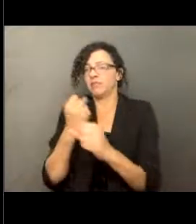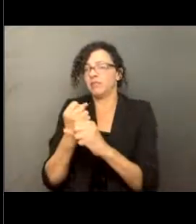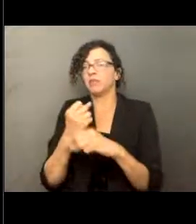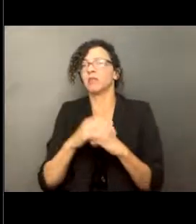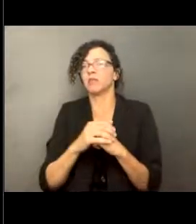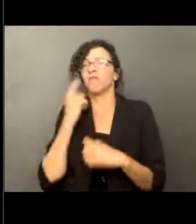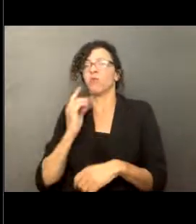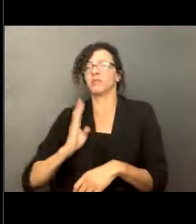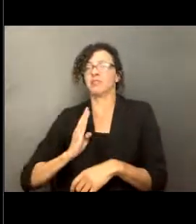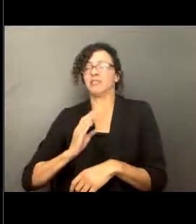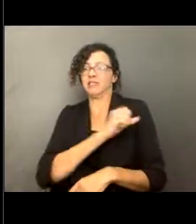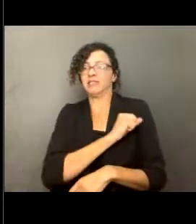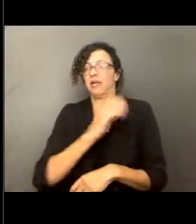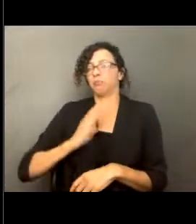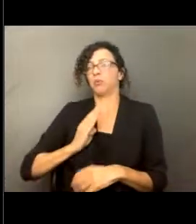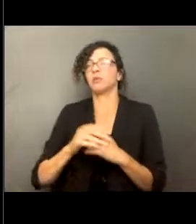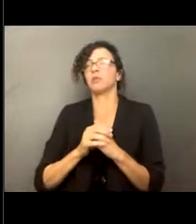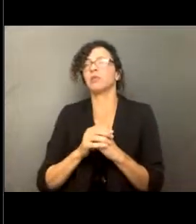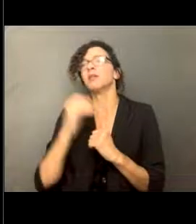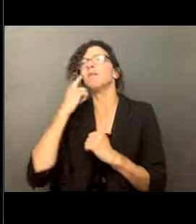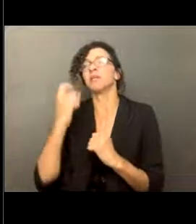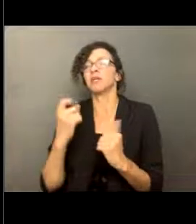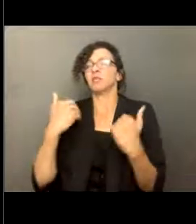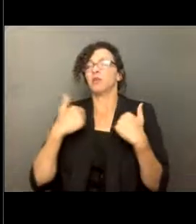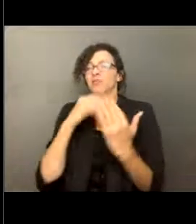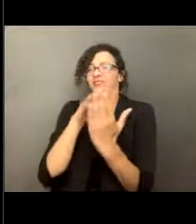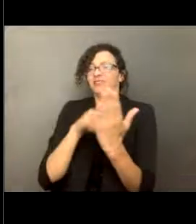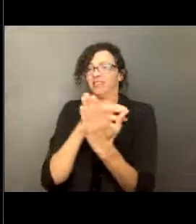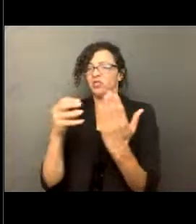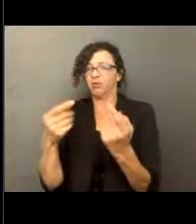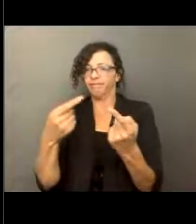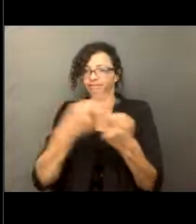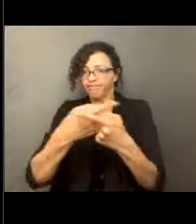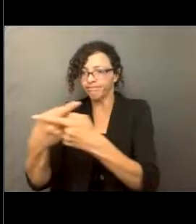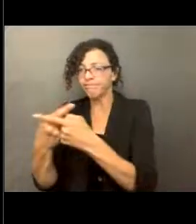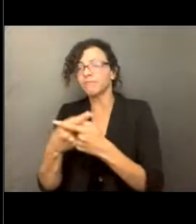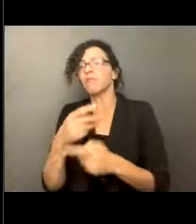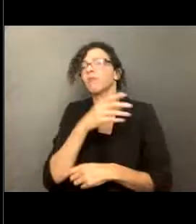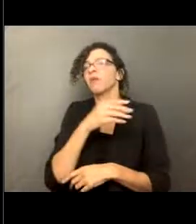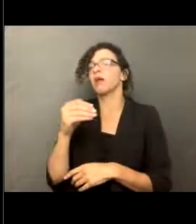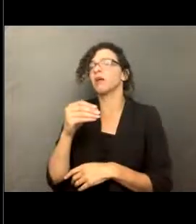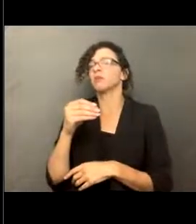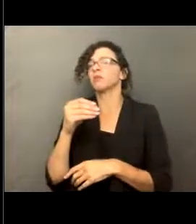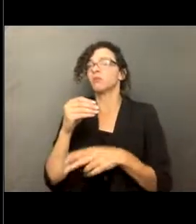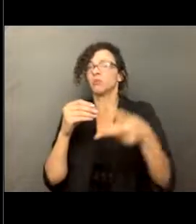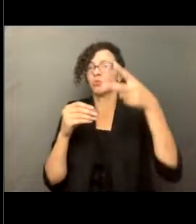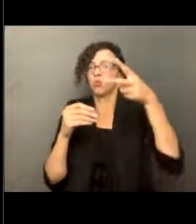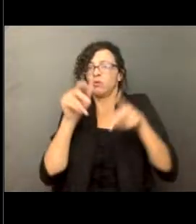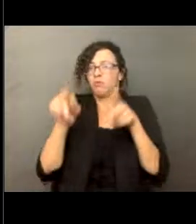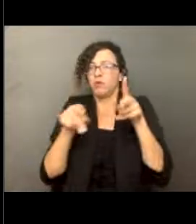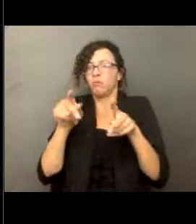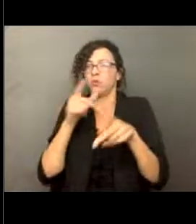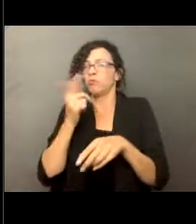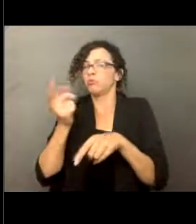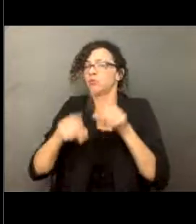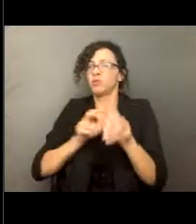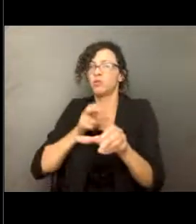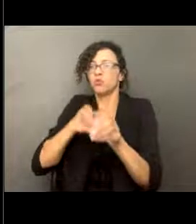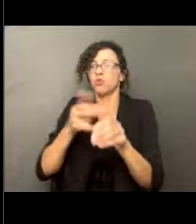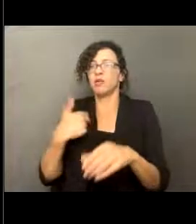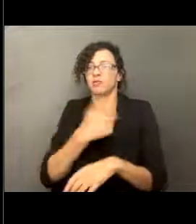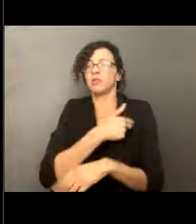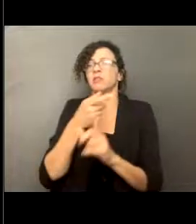scheduling conflicts, Gabby Segovia and Nancy Sid from LA Walks are unable to join us for today's meeting, but we will be